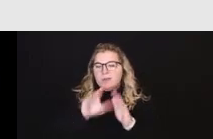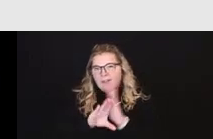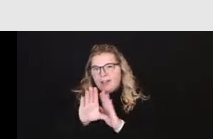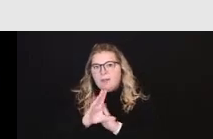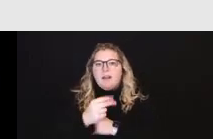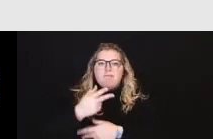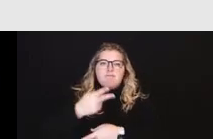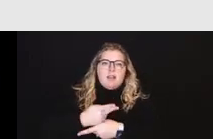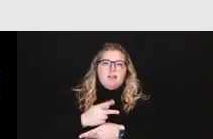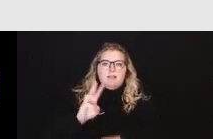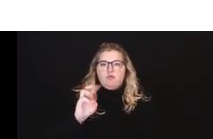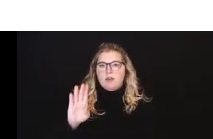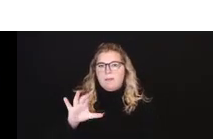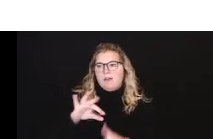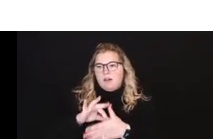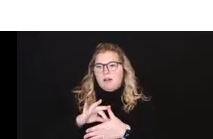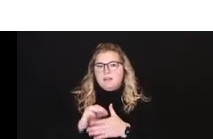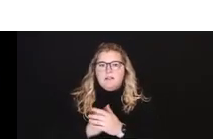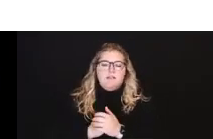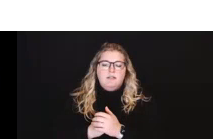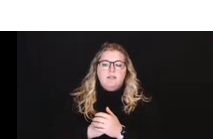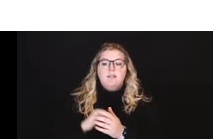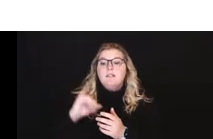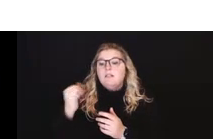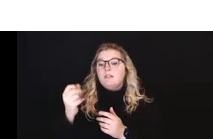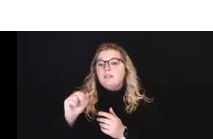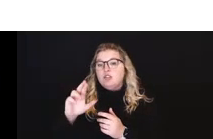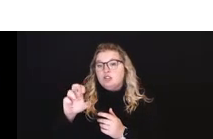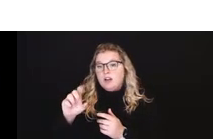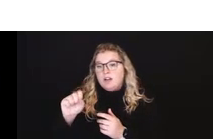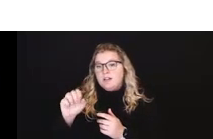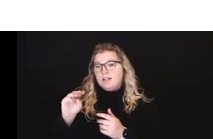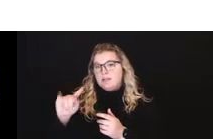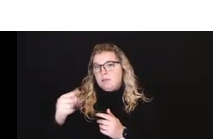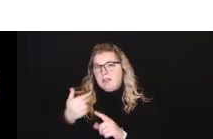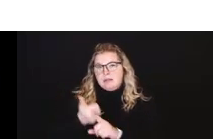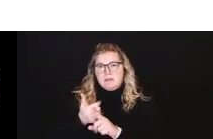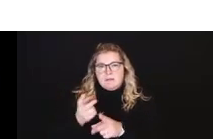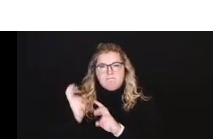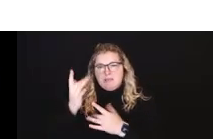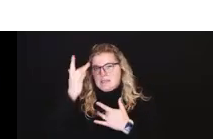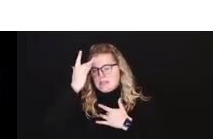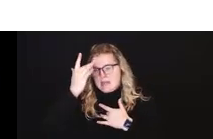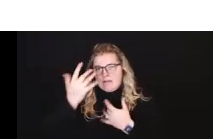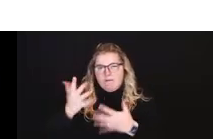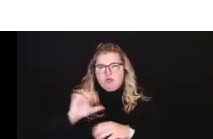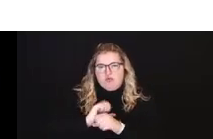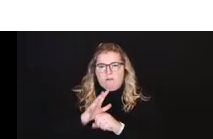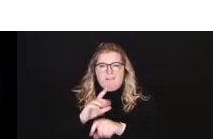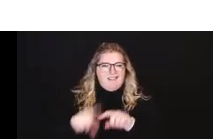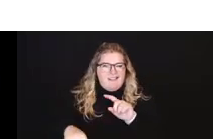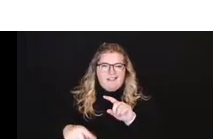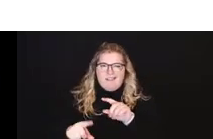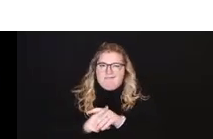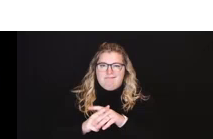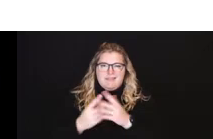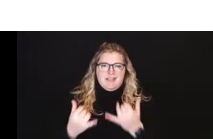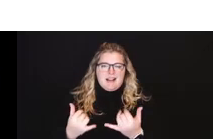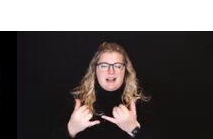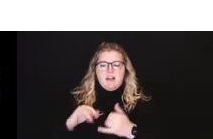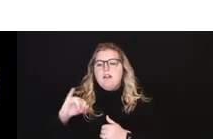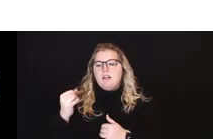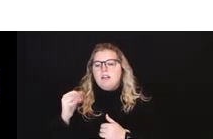content. Jerry Smith, unfortunately, could not make it today. He had COVID. Now, when Jonathan will speak, and he'll take care